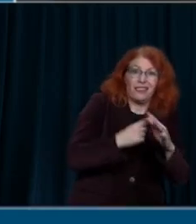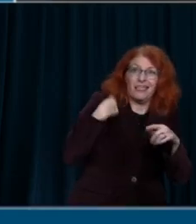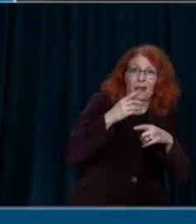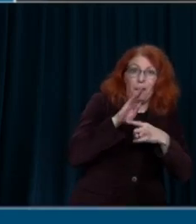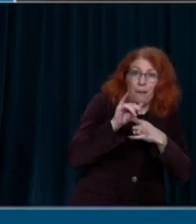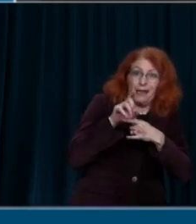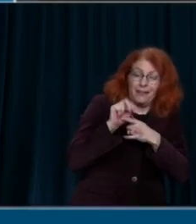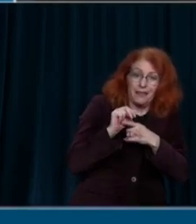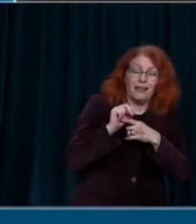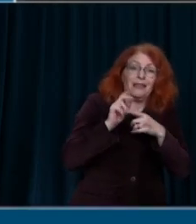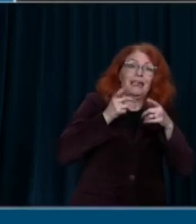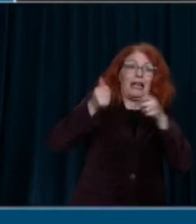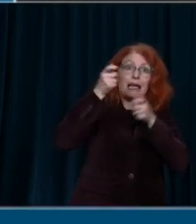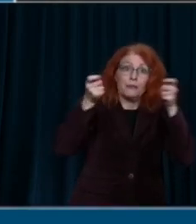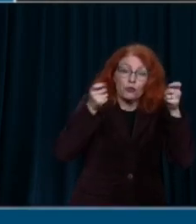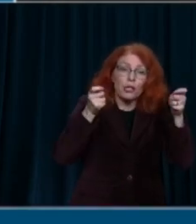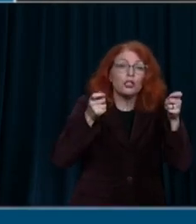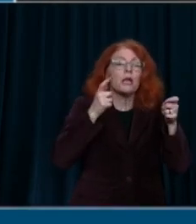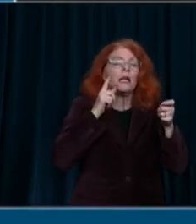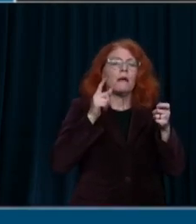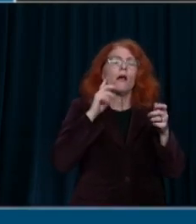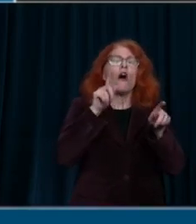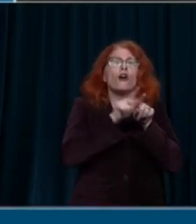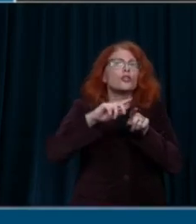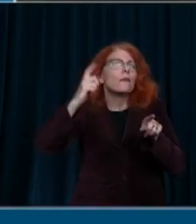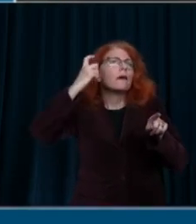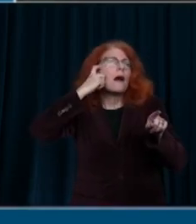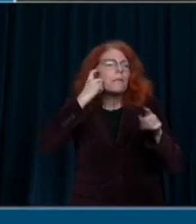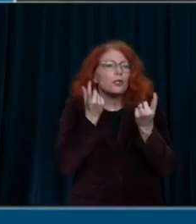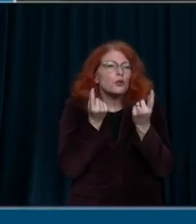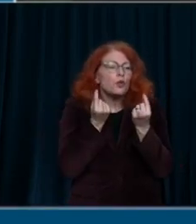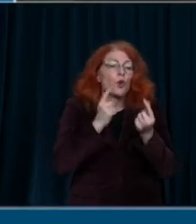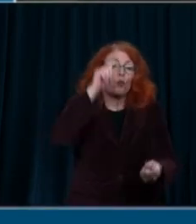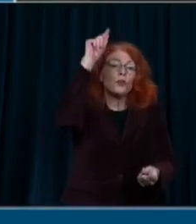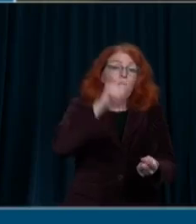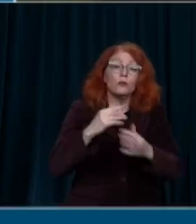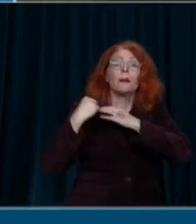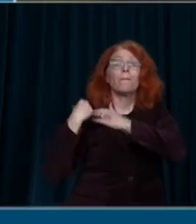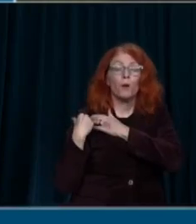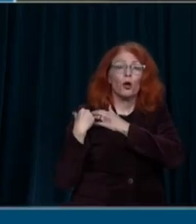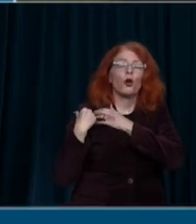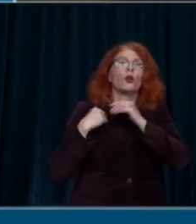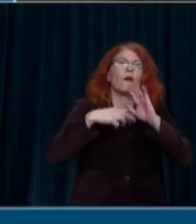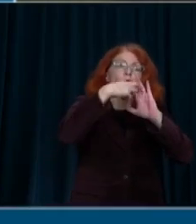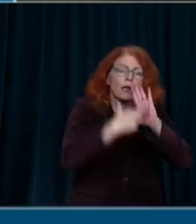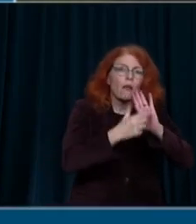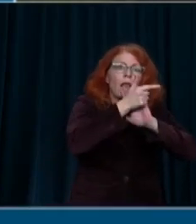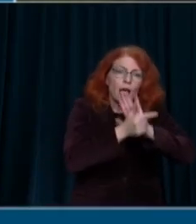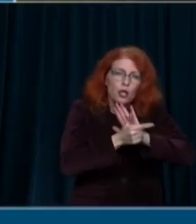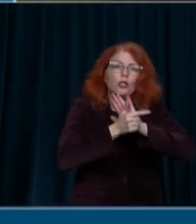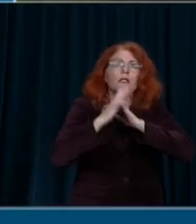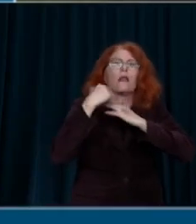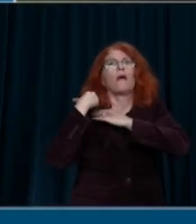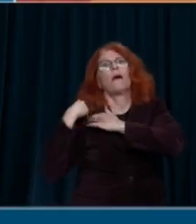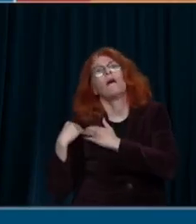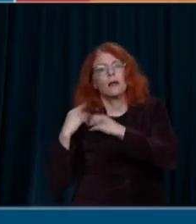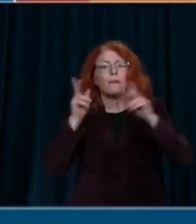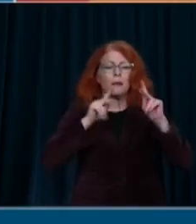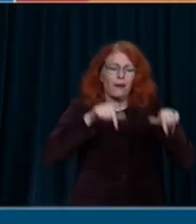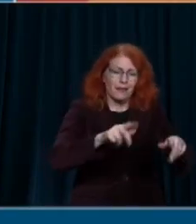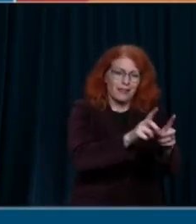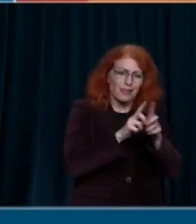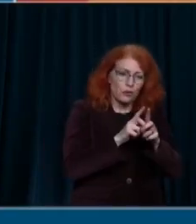to look at all the different things that we can do from a federal government to reduce the burden of regulation that's being weighed down on the people in this district so